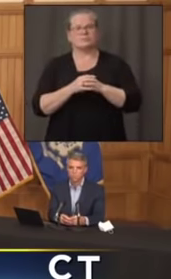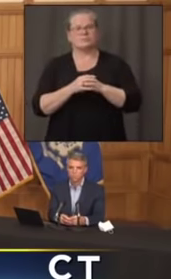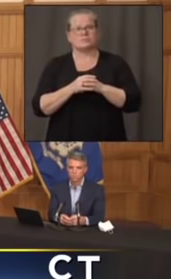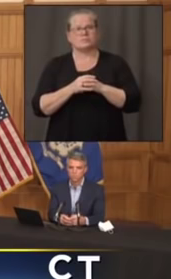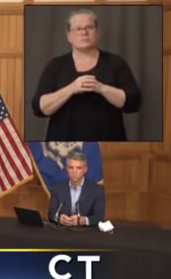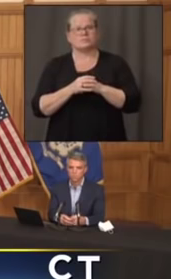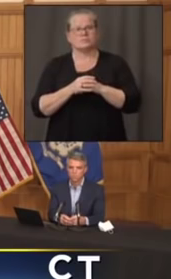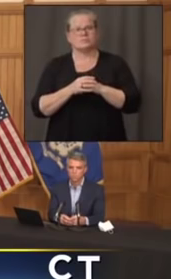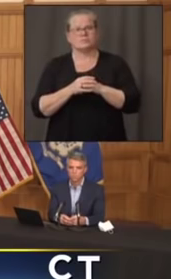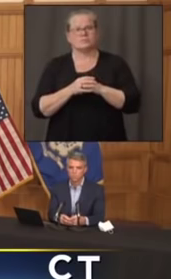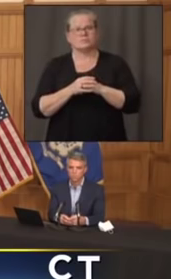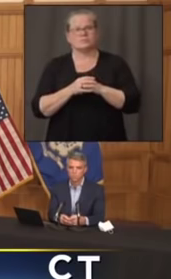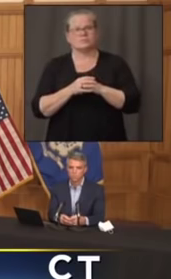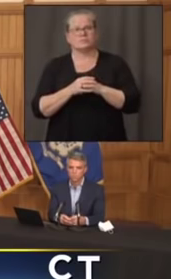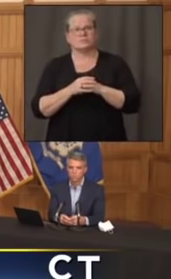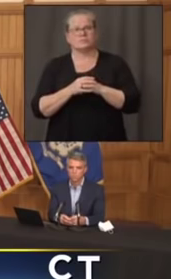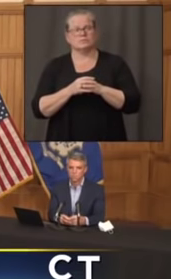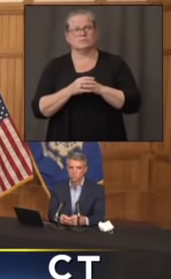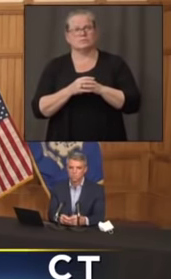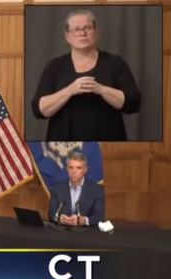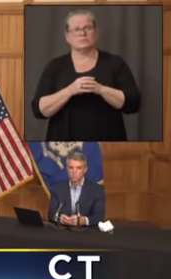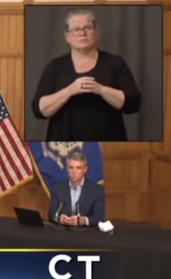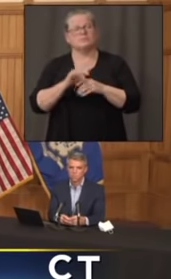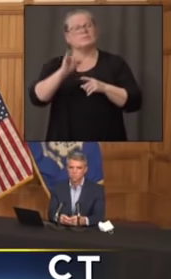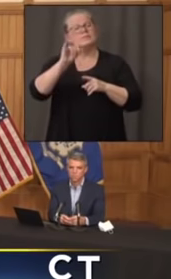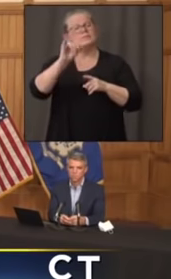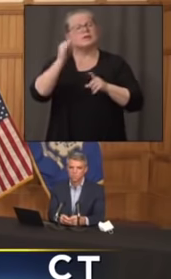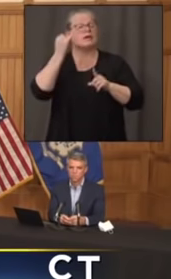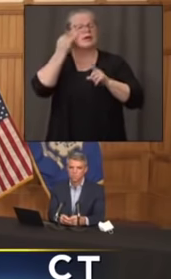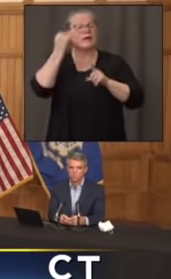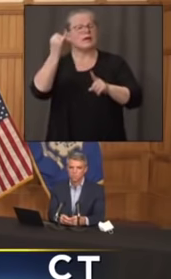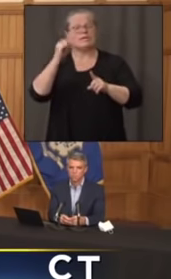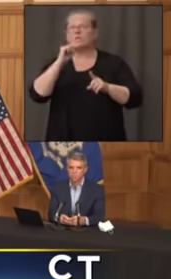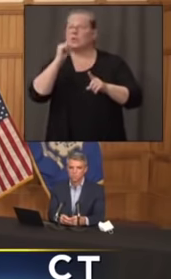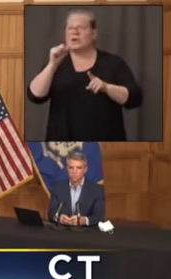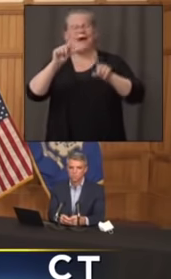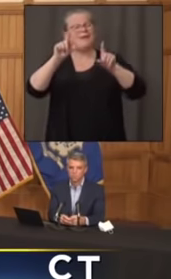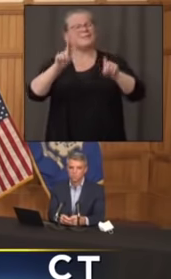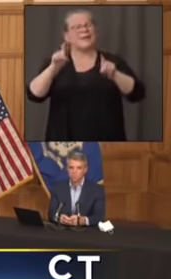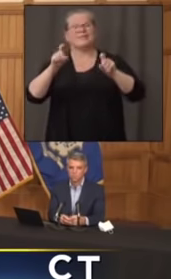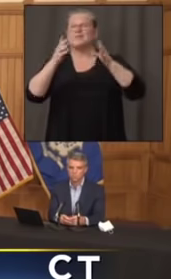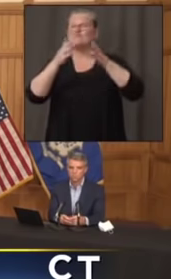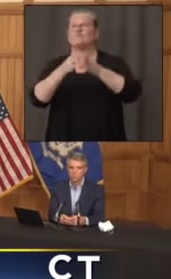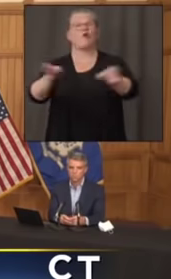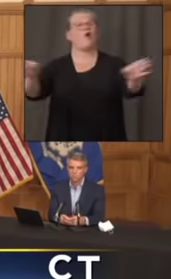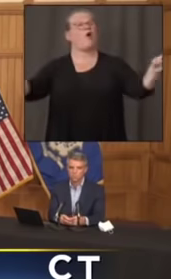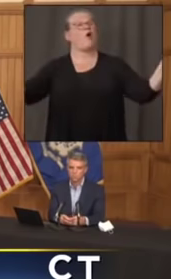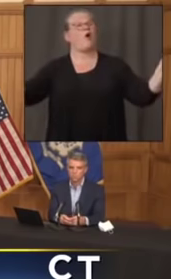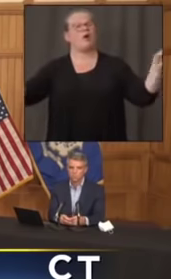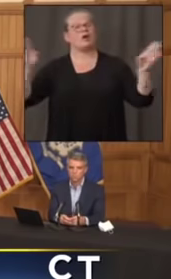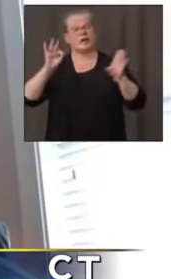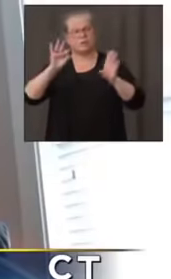when we're not doing broad-based testing, when we're just testing targeted populations?